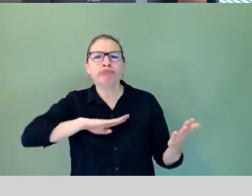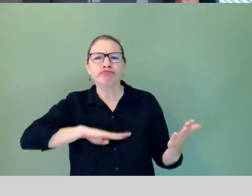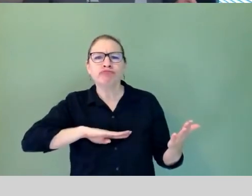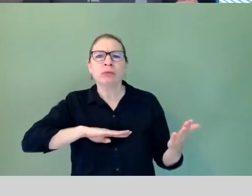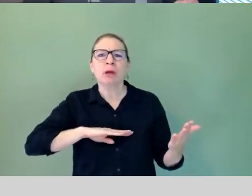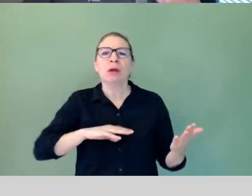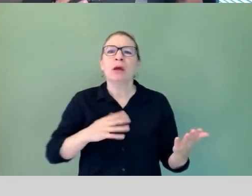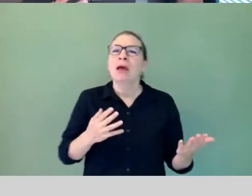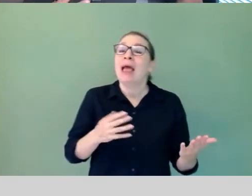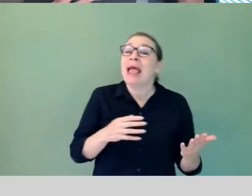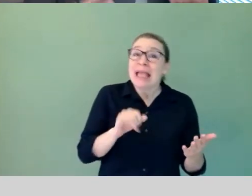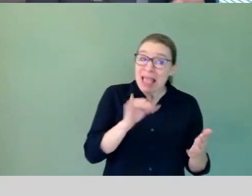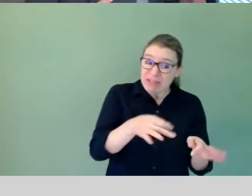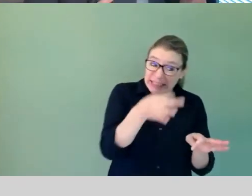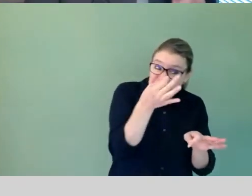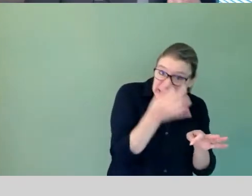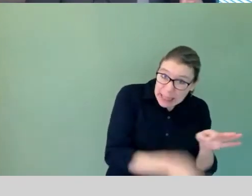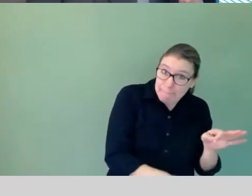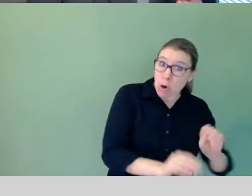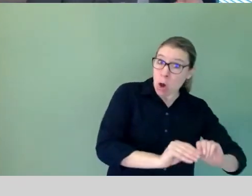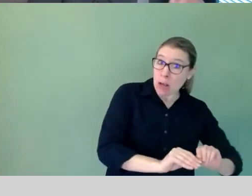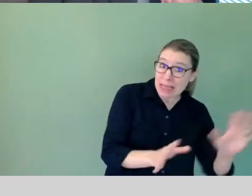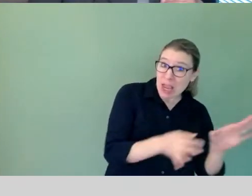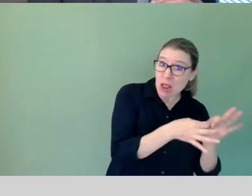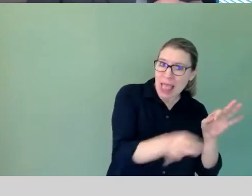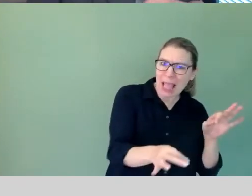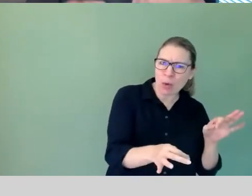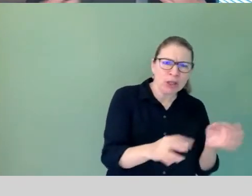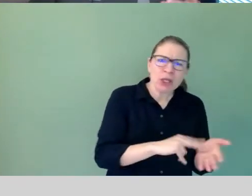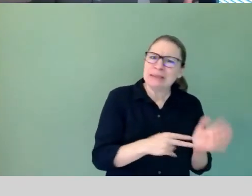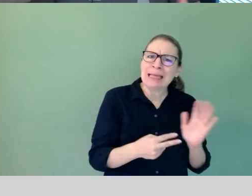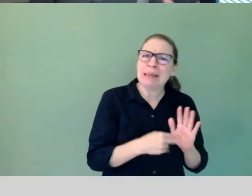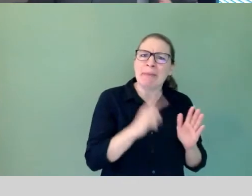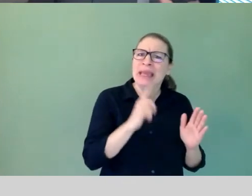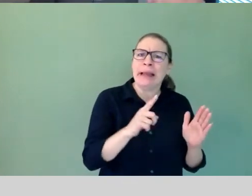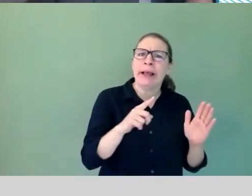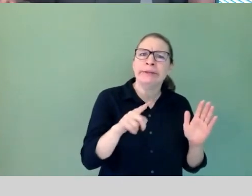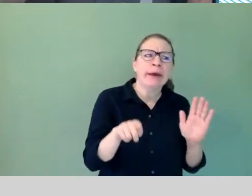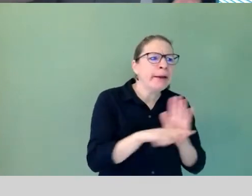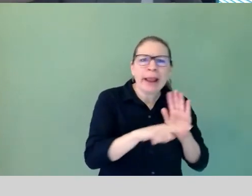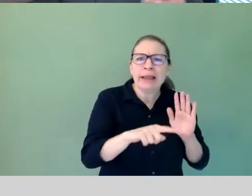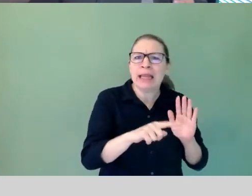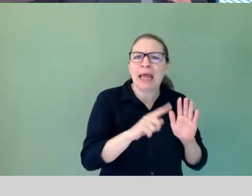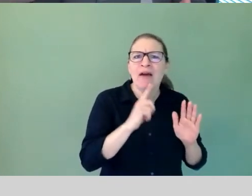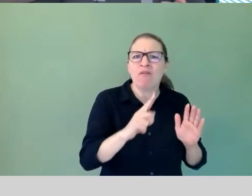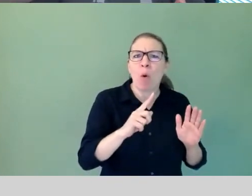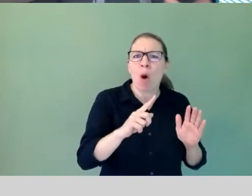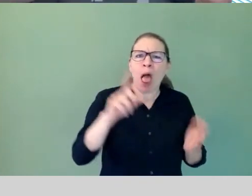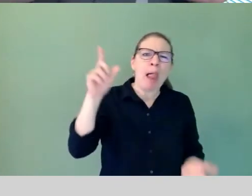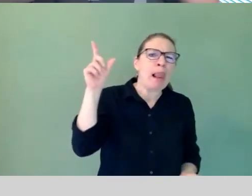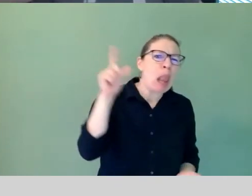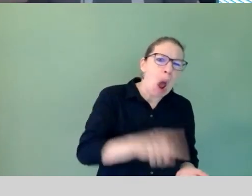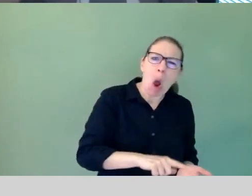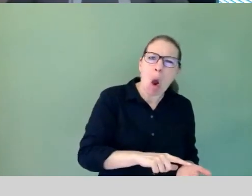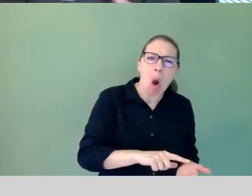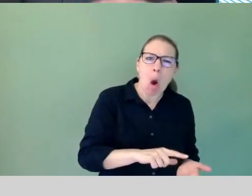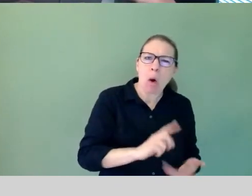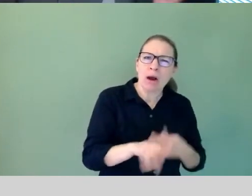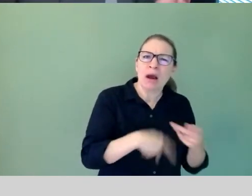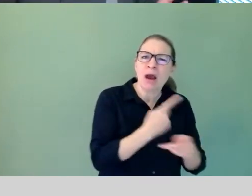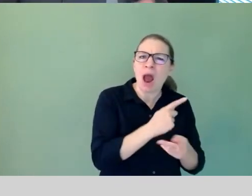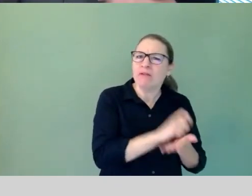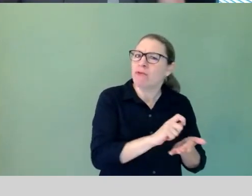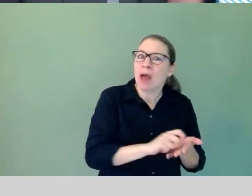in any way negatively affect the people who are native speakers. They'll just go, oh, this is really simple and easy to read, and they will go through it.